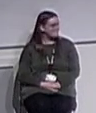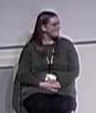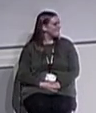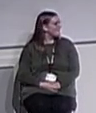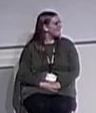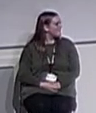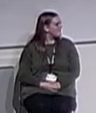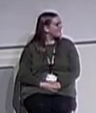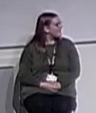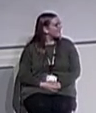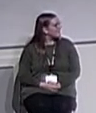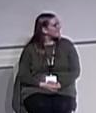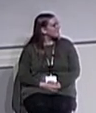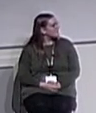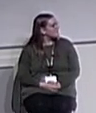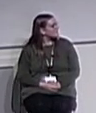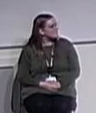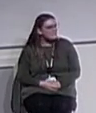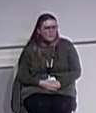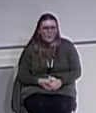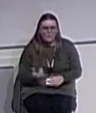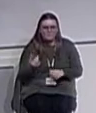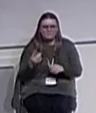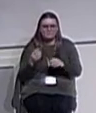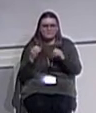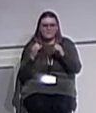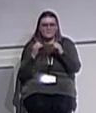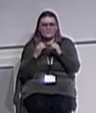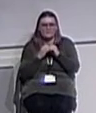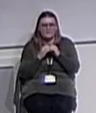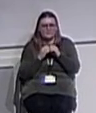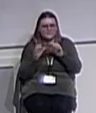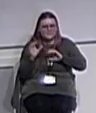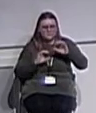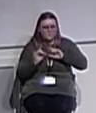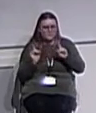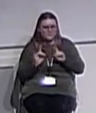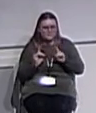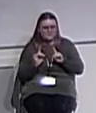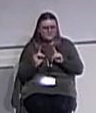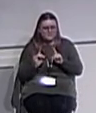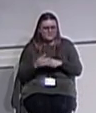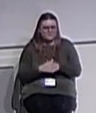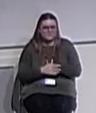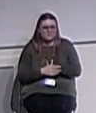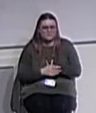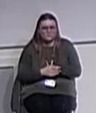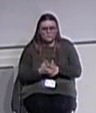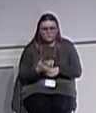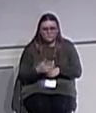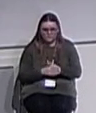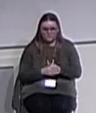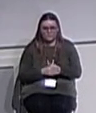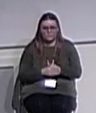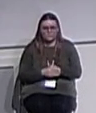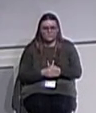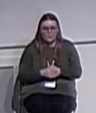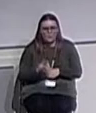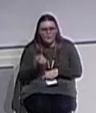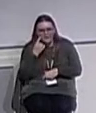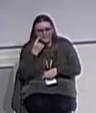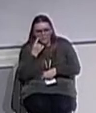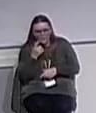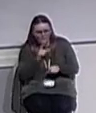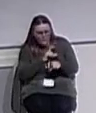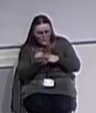So I'm going to talk about what are the biological sciences, why would you want to study them in the first place, what to look for in a